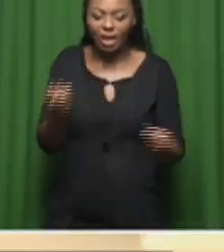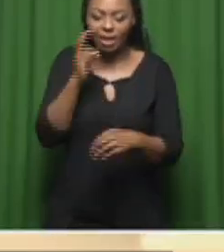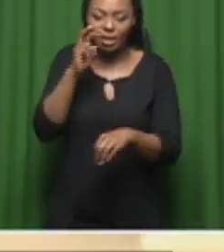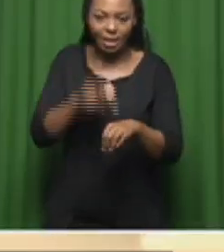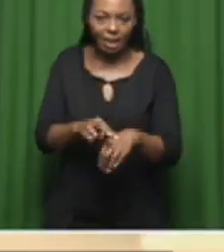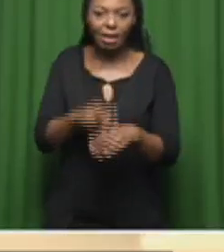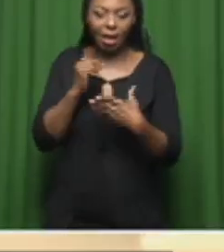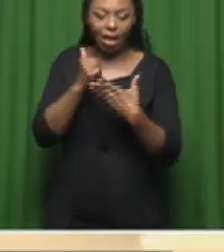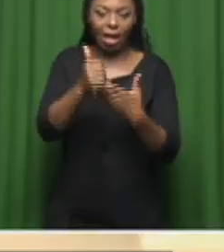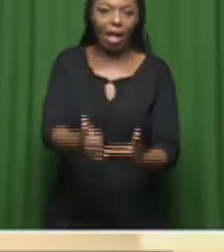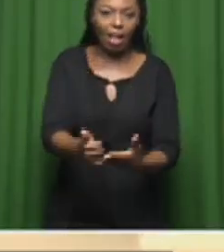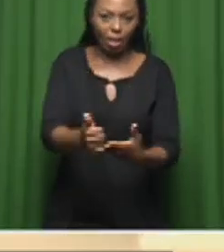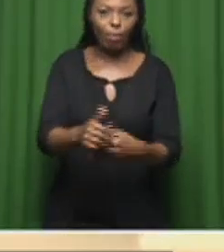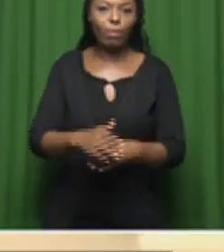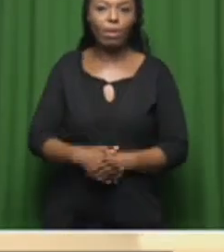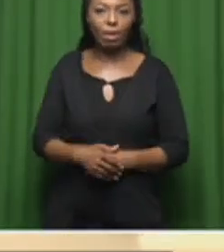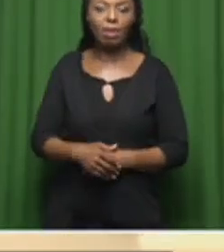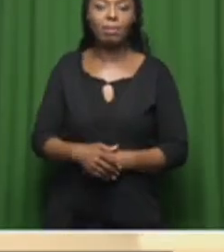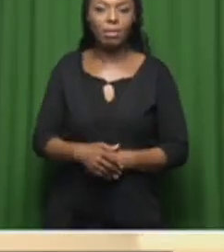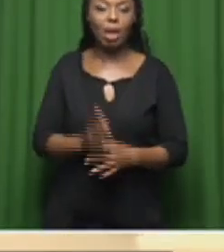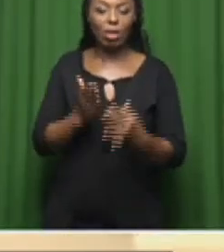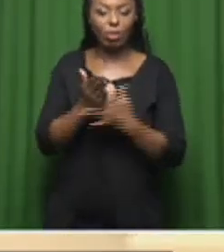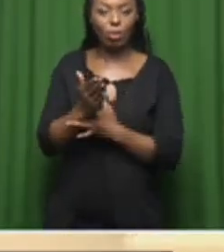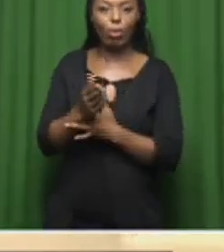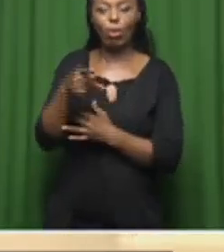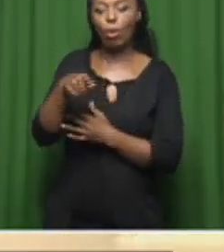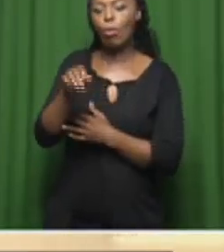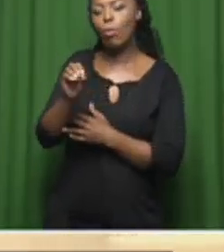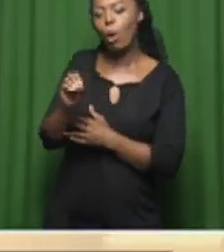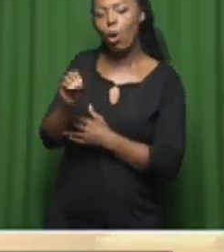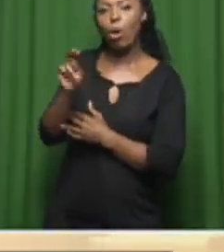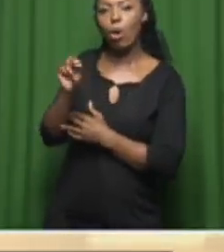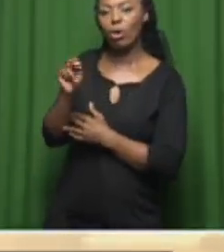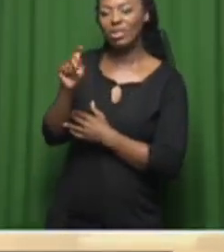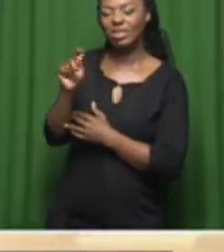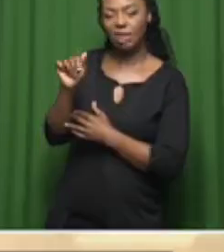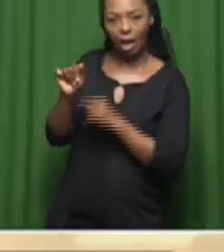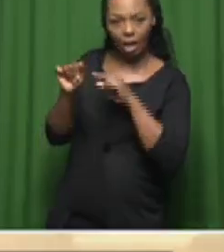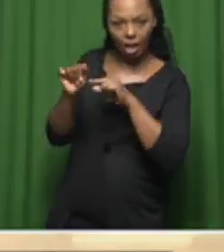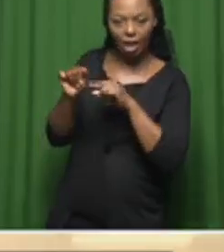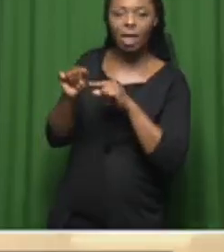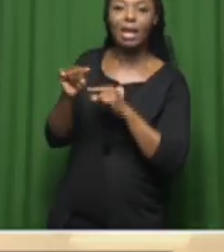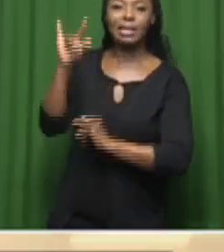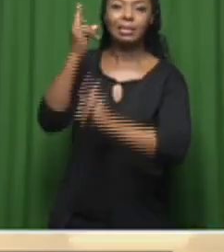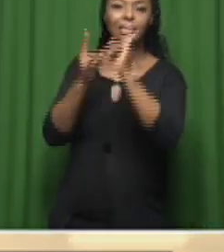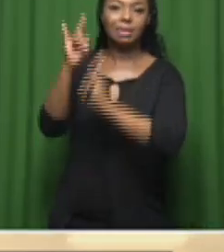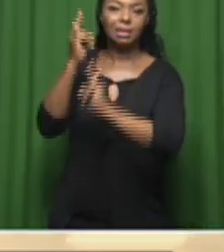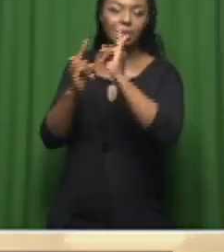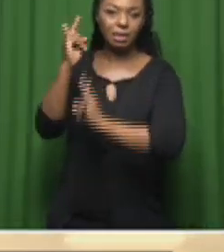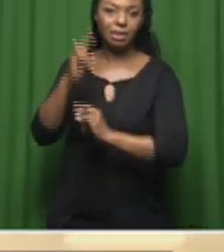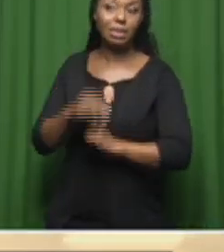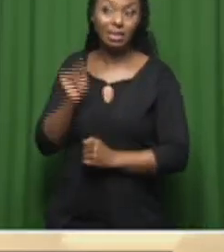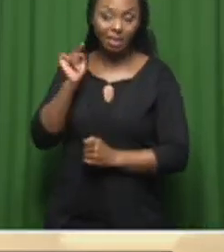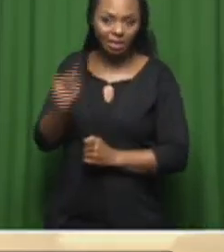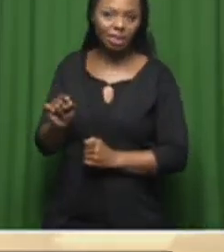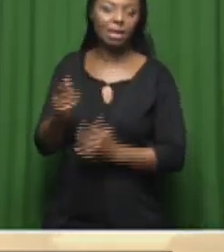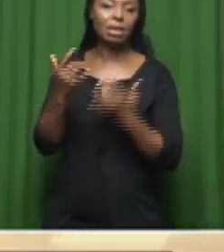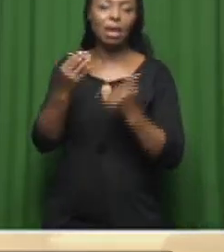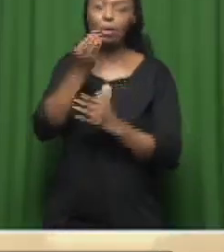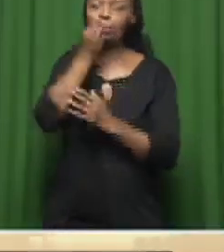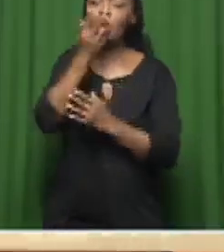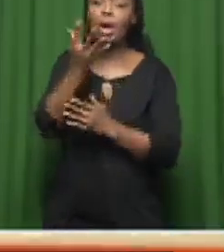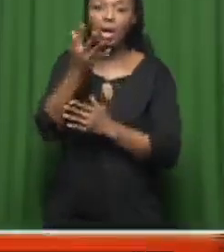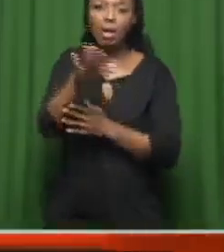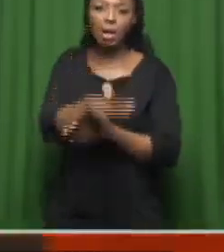of Ponte City. And she's here to talk to us about the history of this building and what really makes it such a marvel in Johannesburg